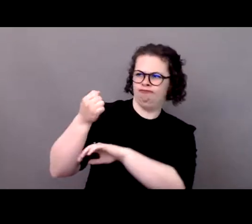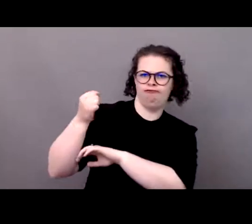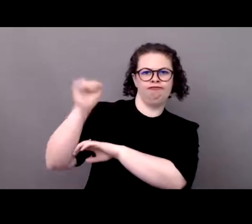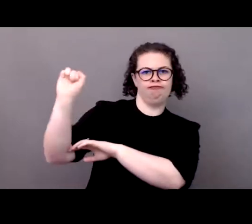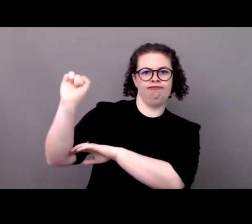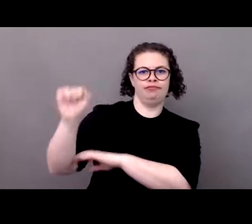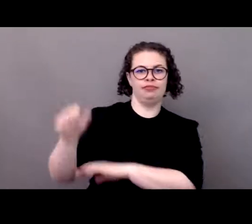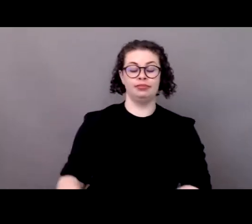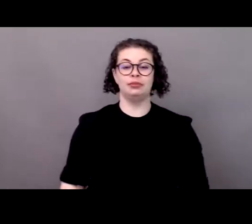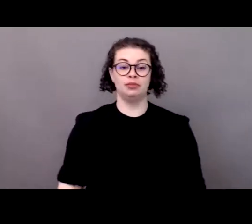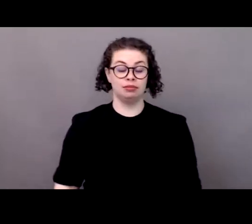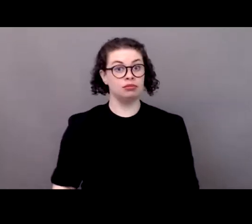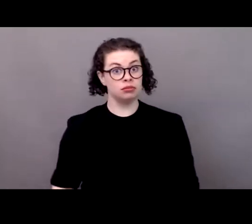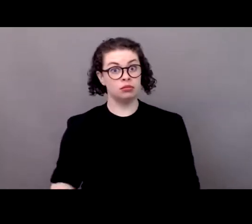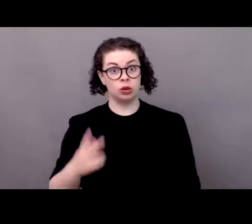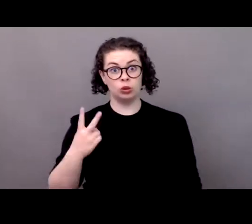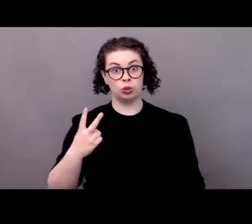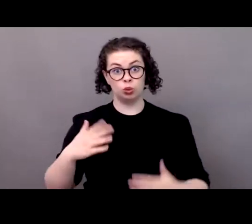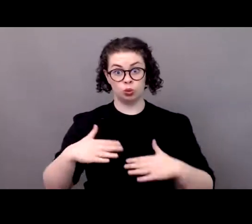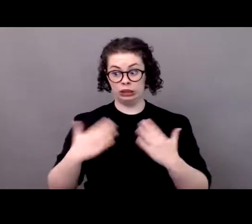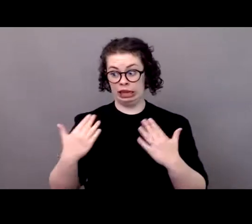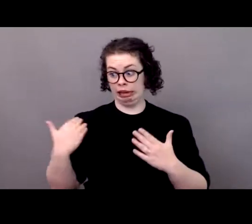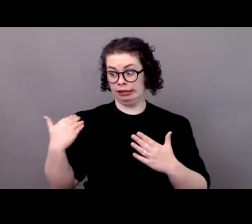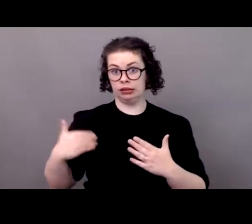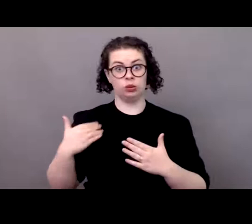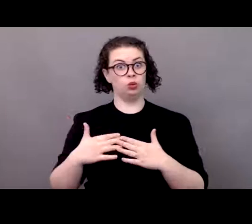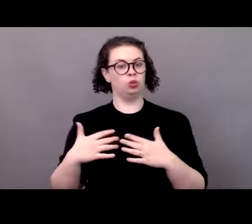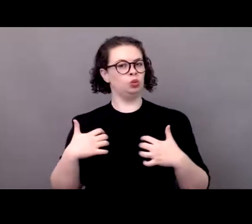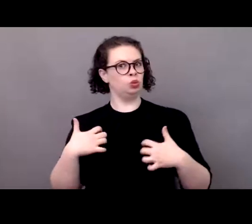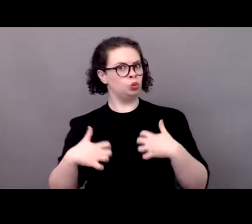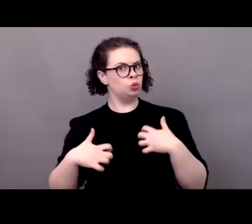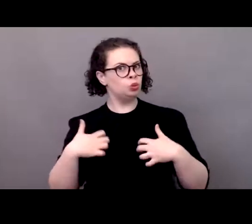busy and very interesting morning.